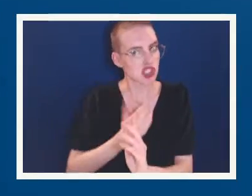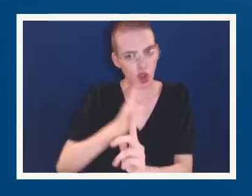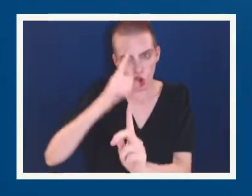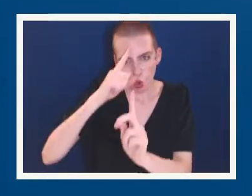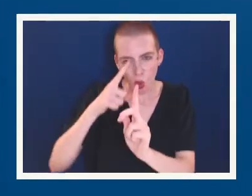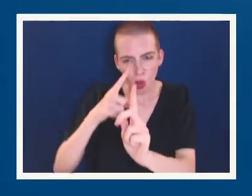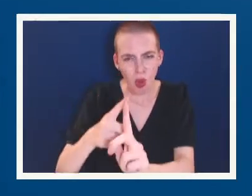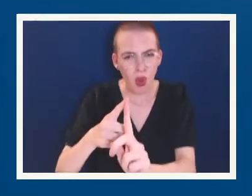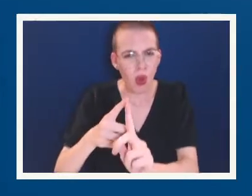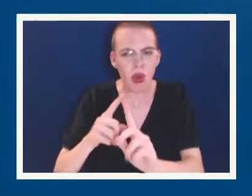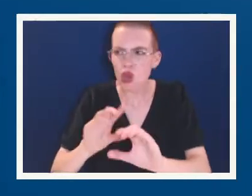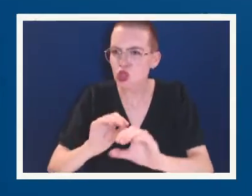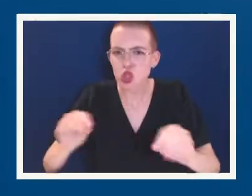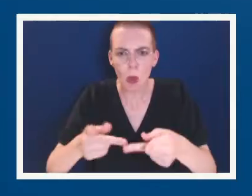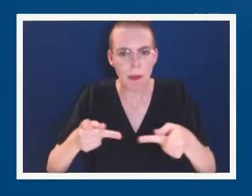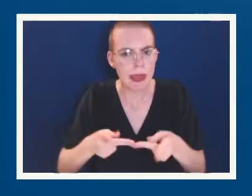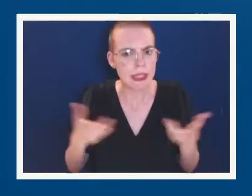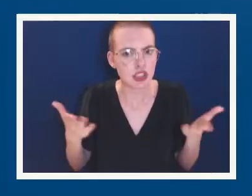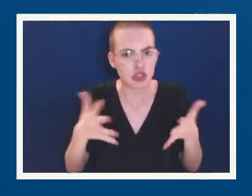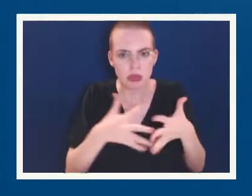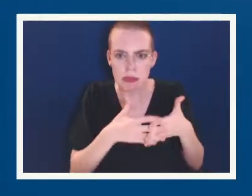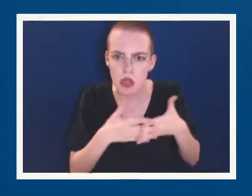no place in America.